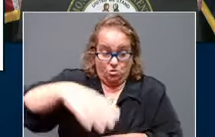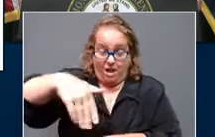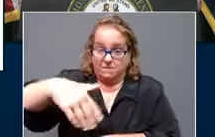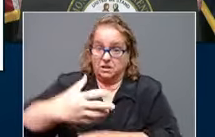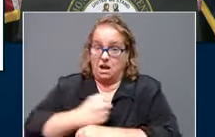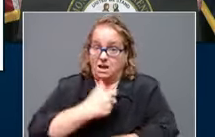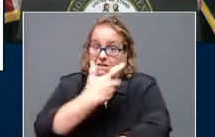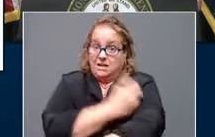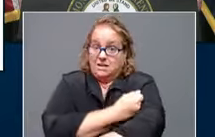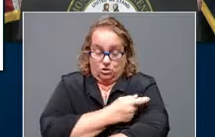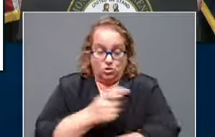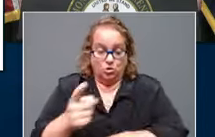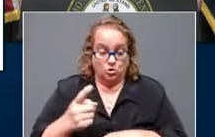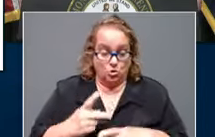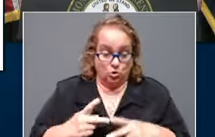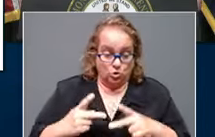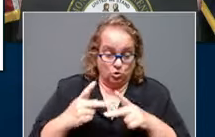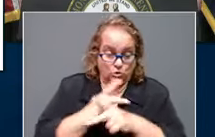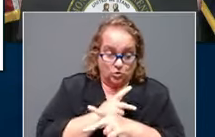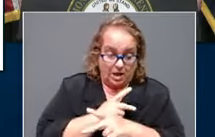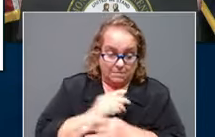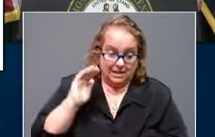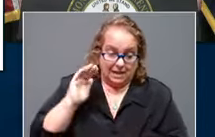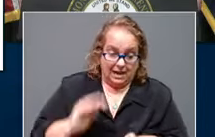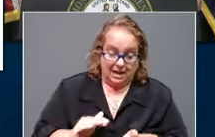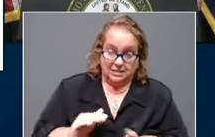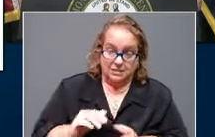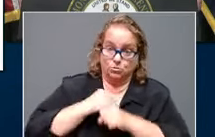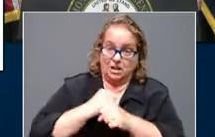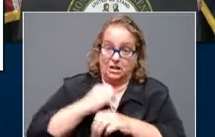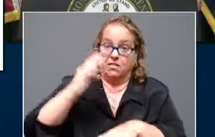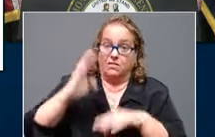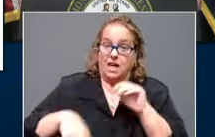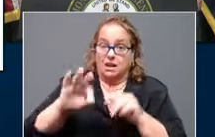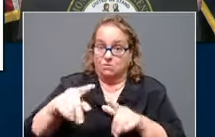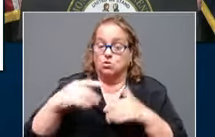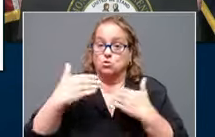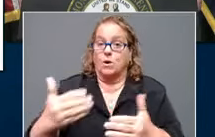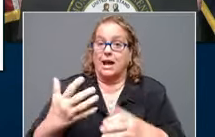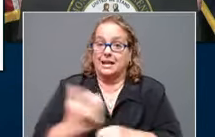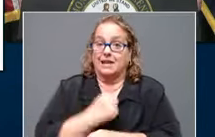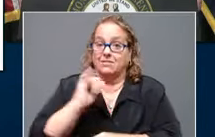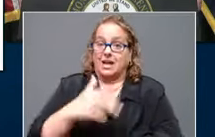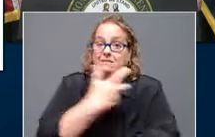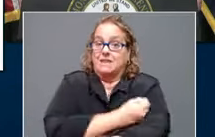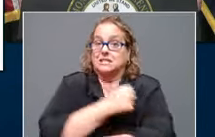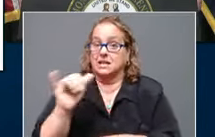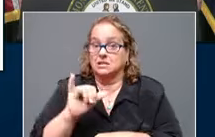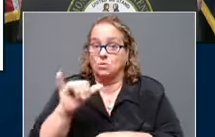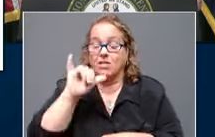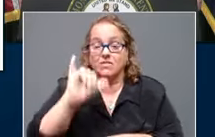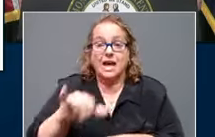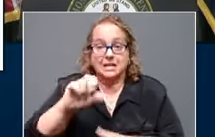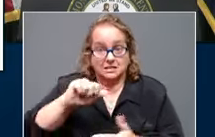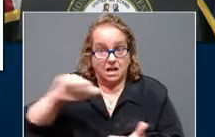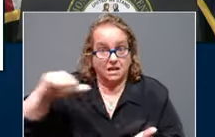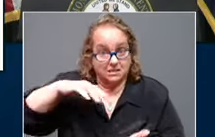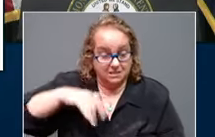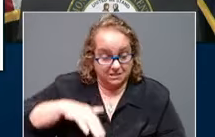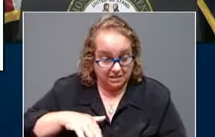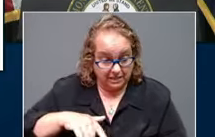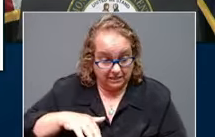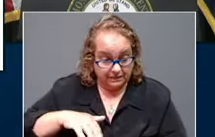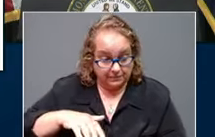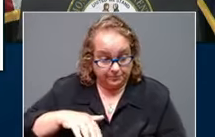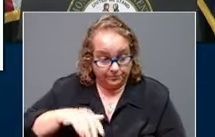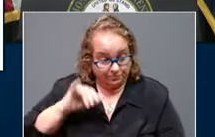you anything else. If you've had COVID, you need to get the vaccine too. Again, fact. All